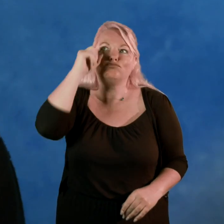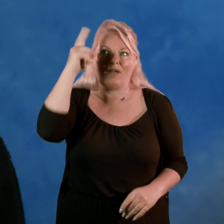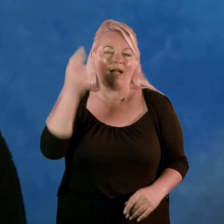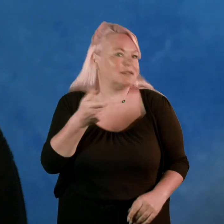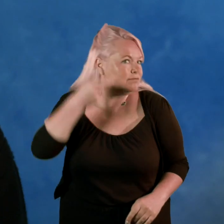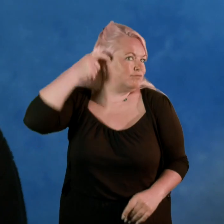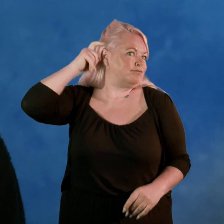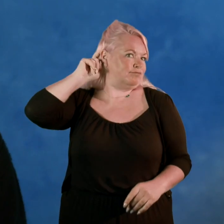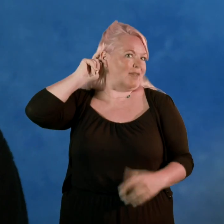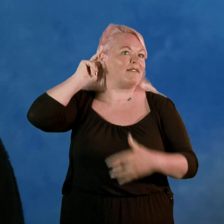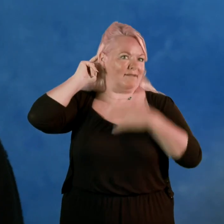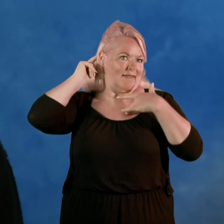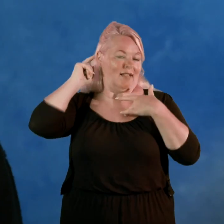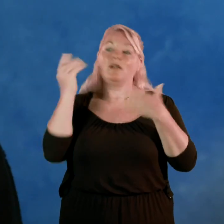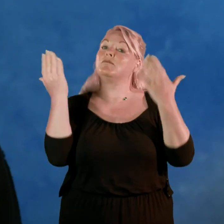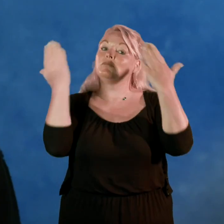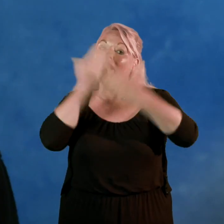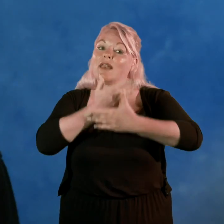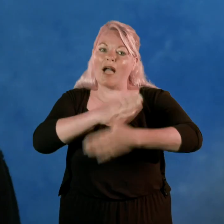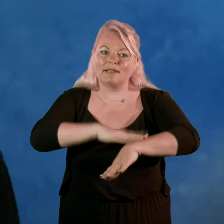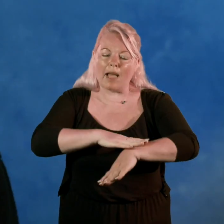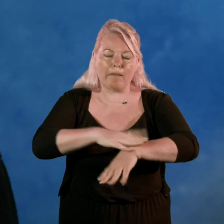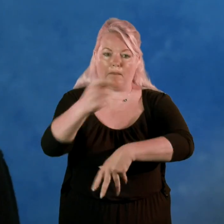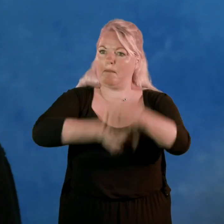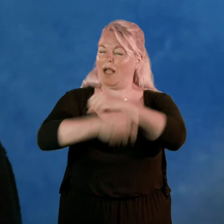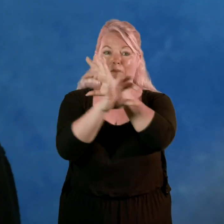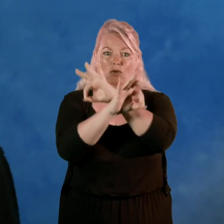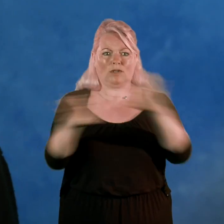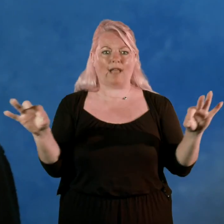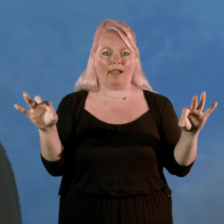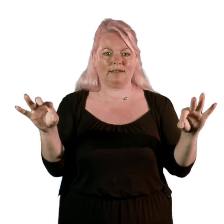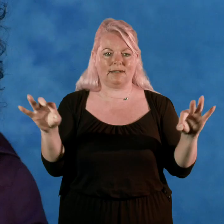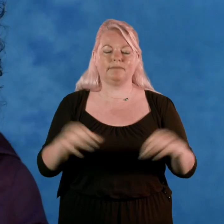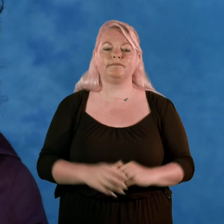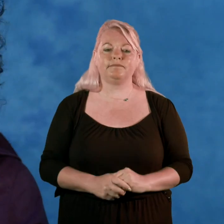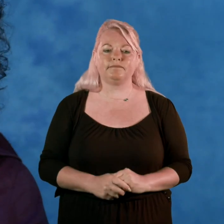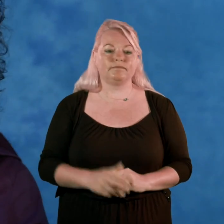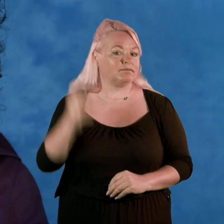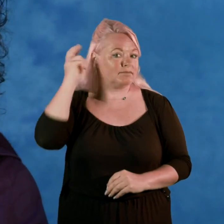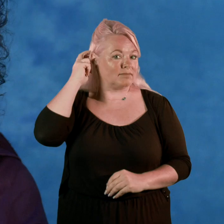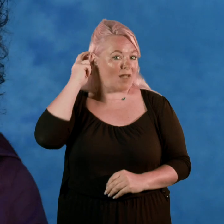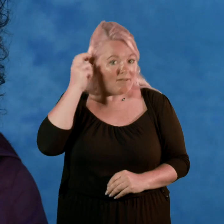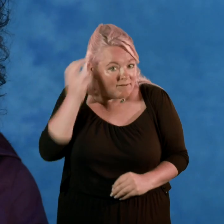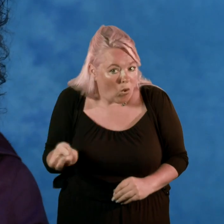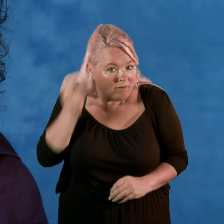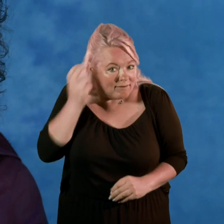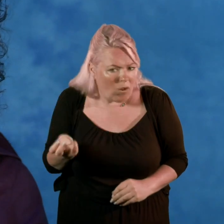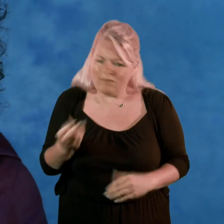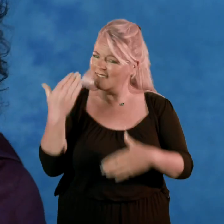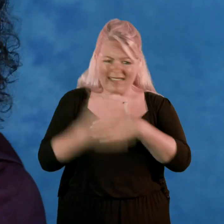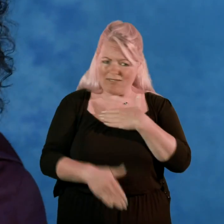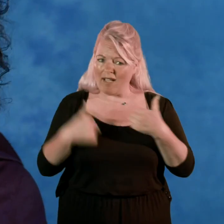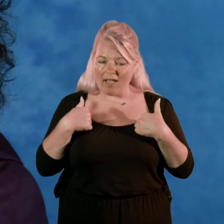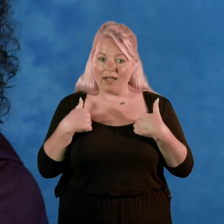morning, and when I take it off at night when everything goes dead quiet. My implant never falls off. Do you